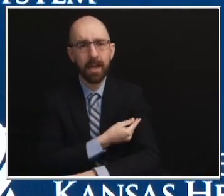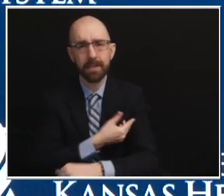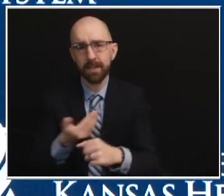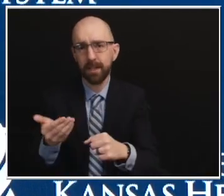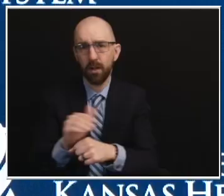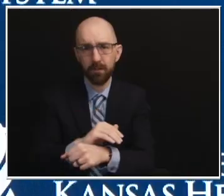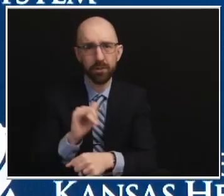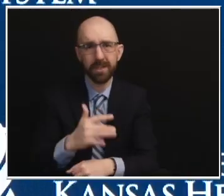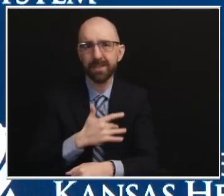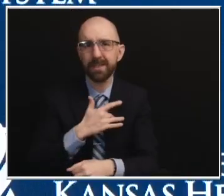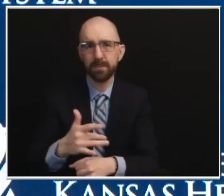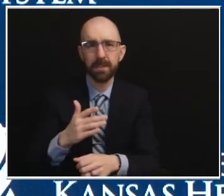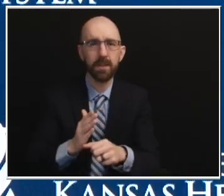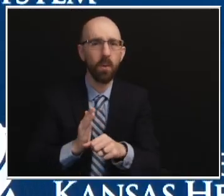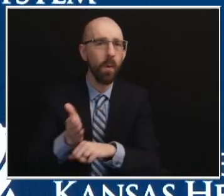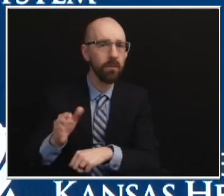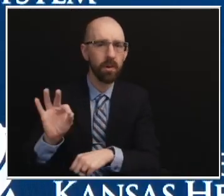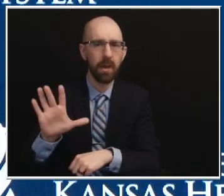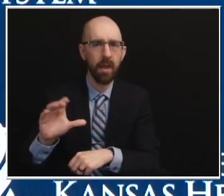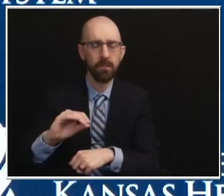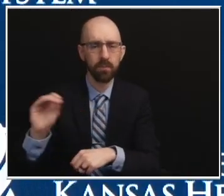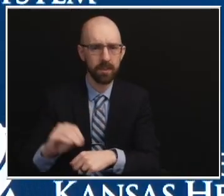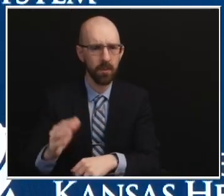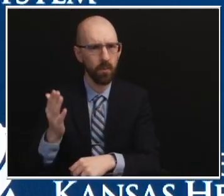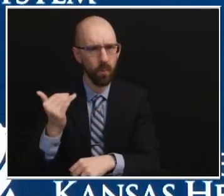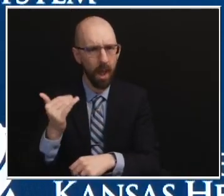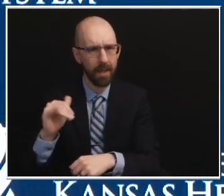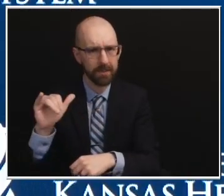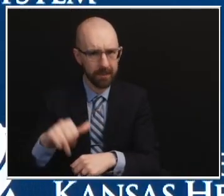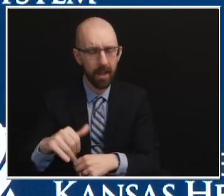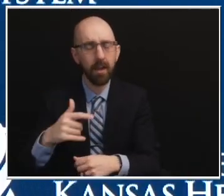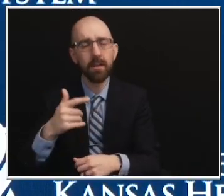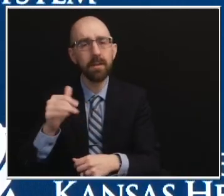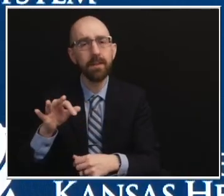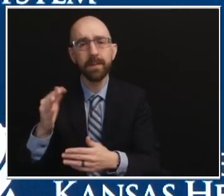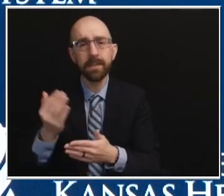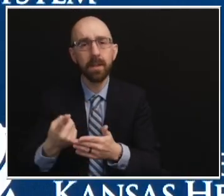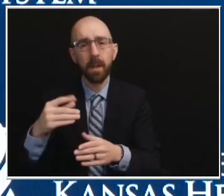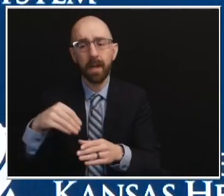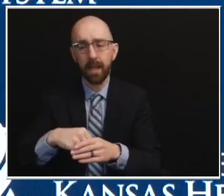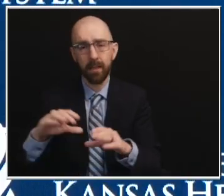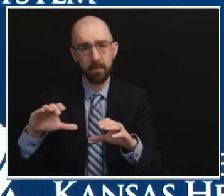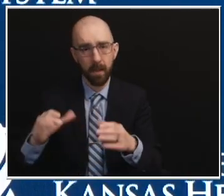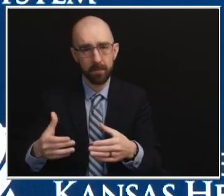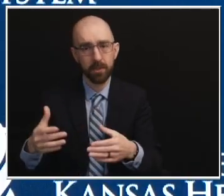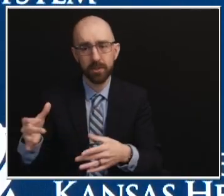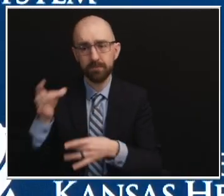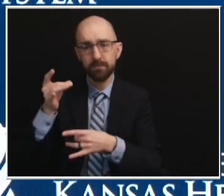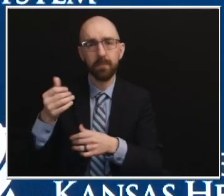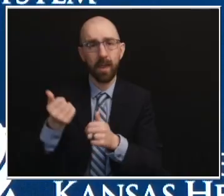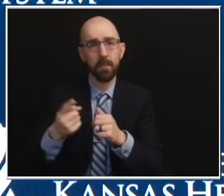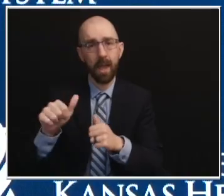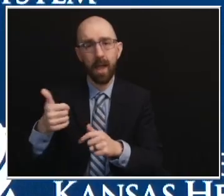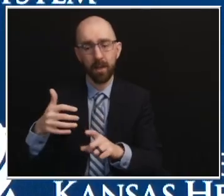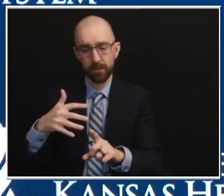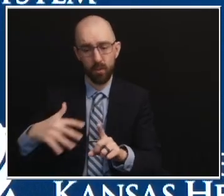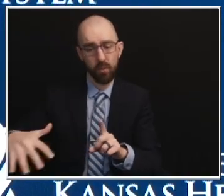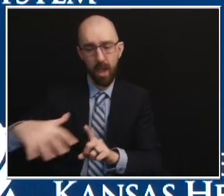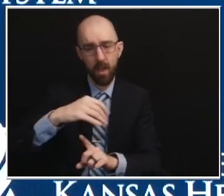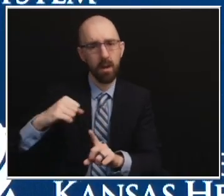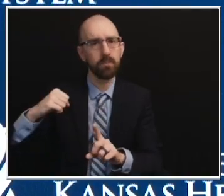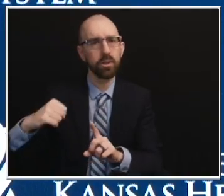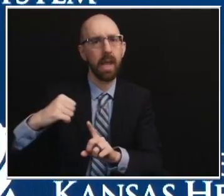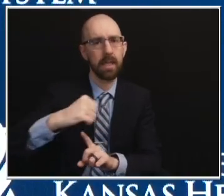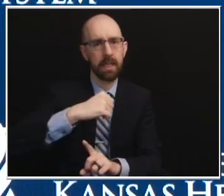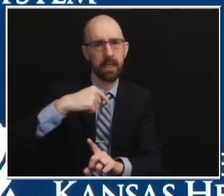over 95%. Why is that? Because then if somebody in the population gets it, everybody else around them is protected and vaccinated